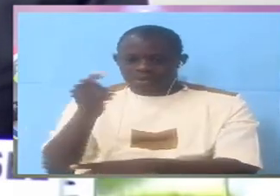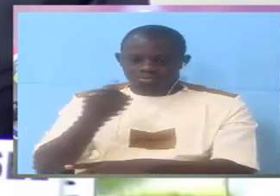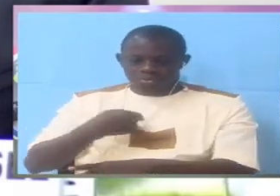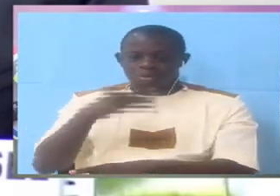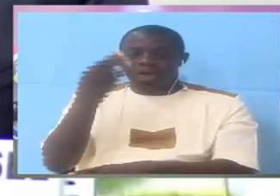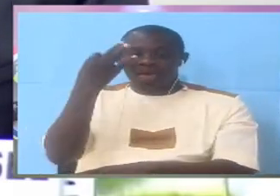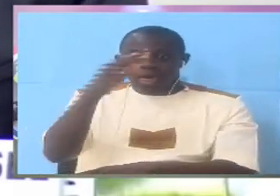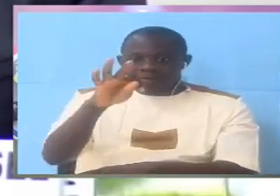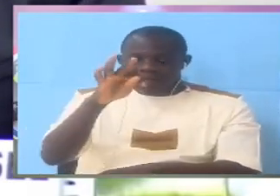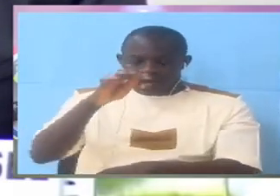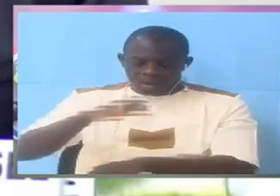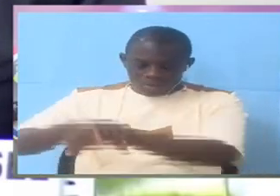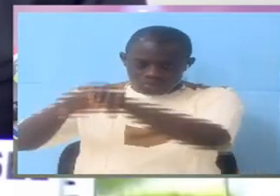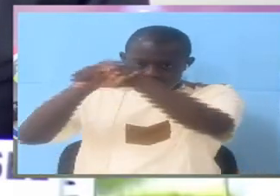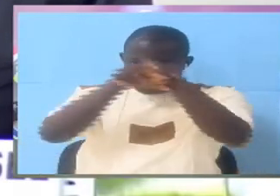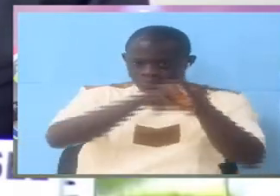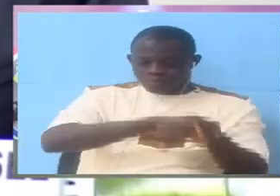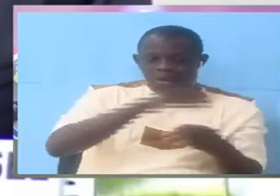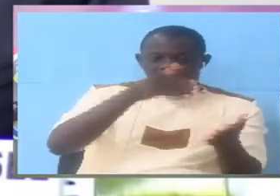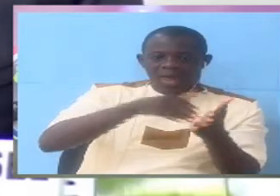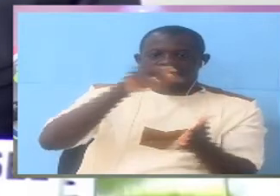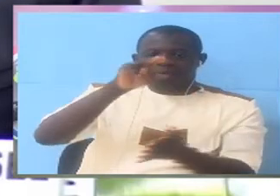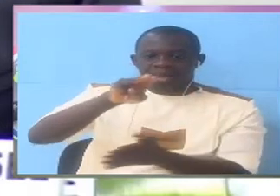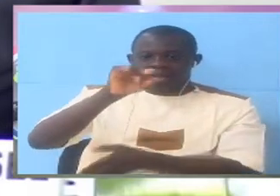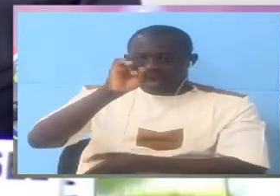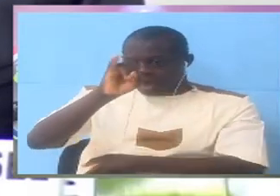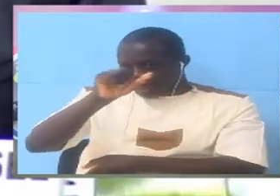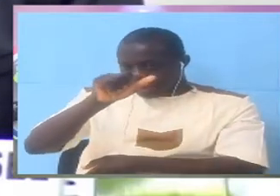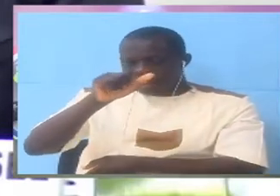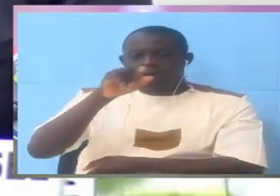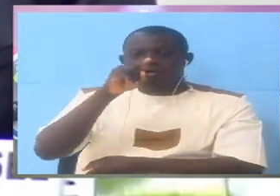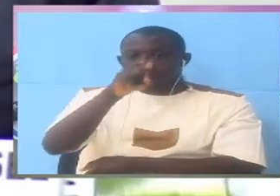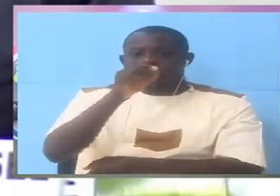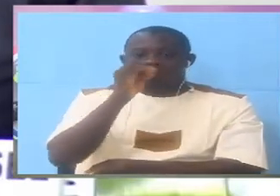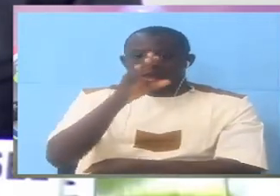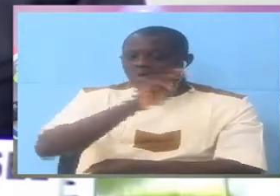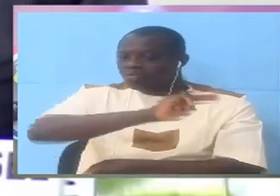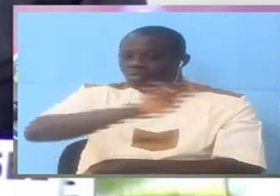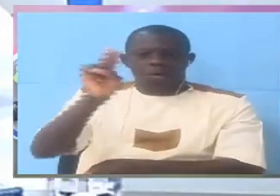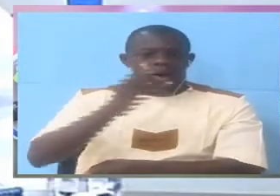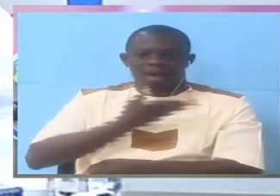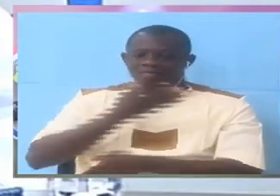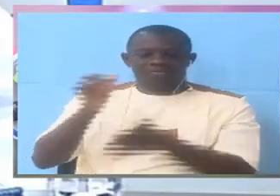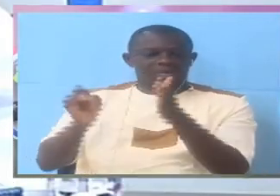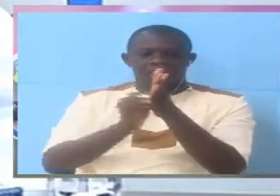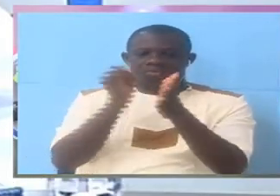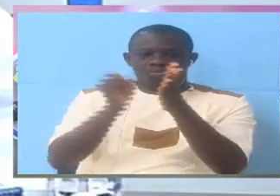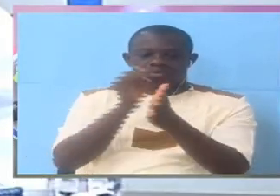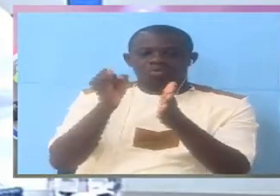the NIA. You said there was no investigation. As far as I know.